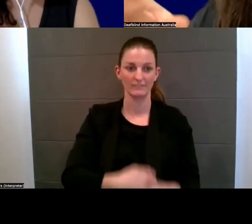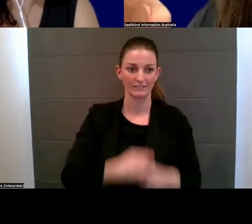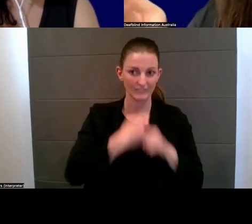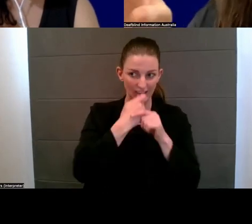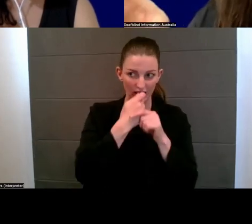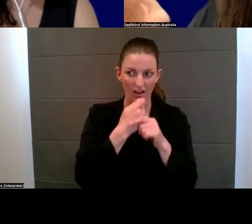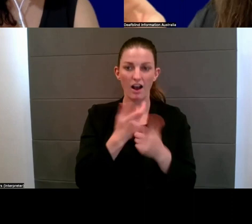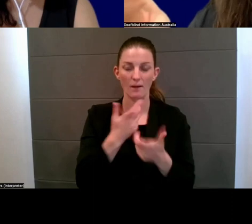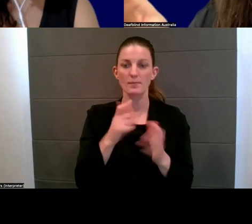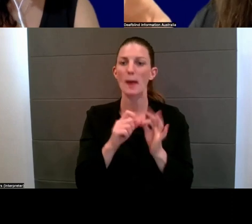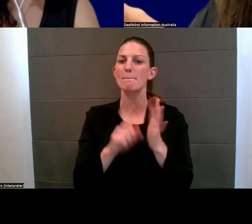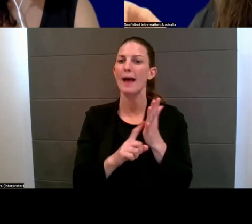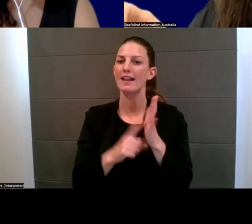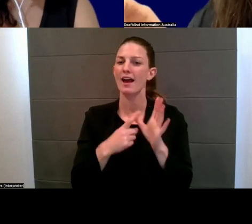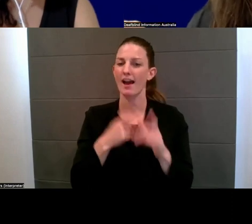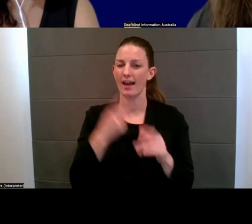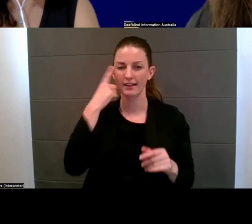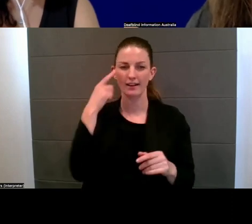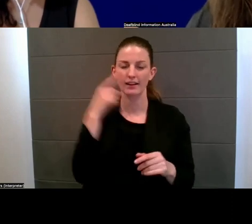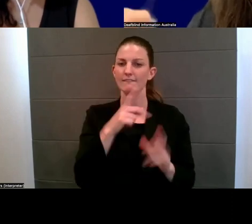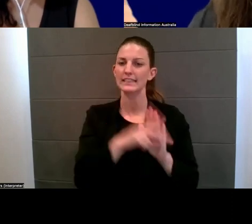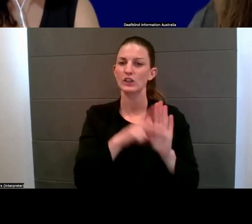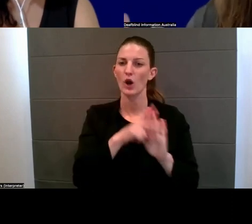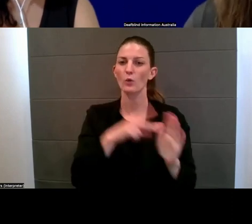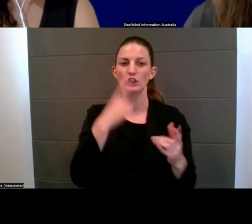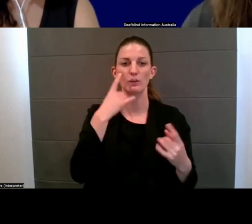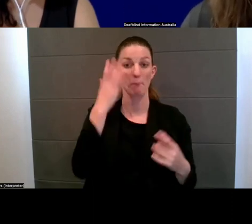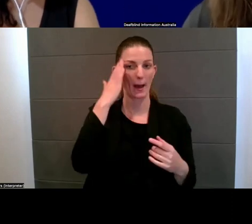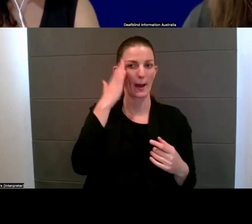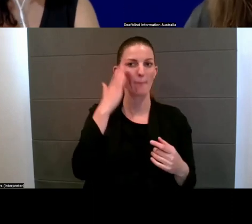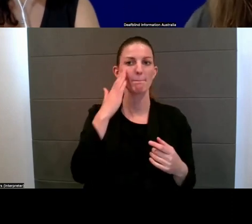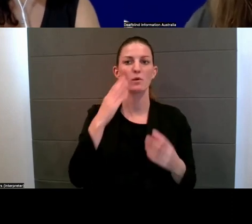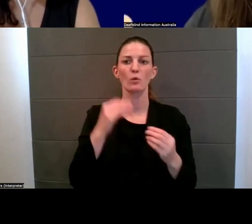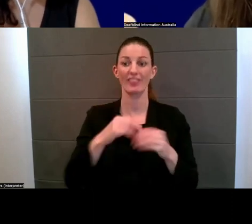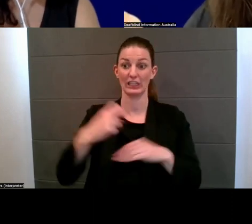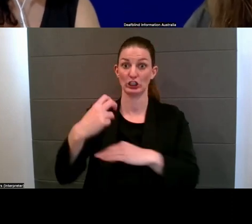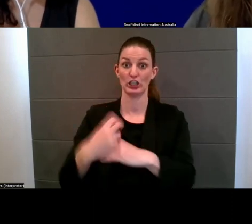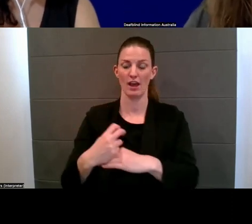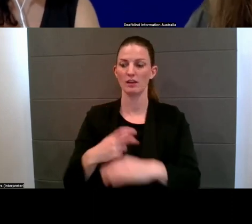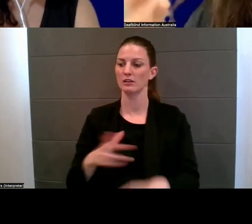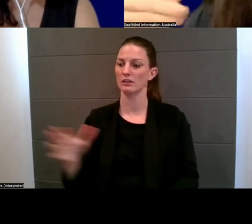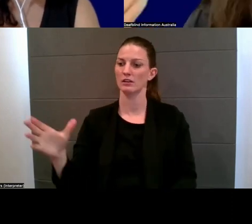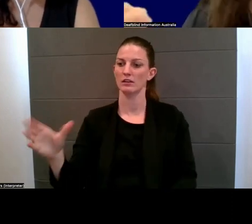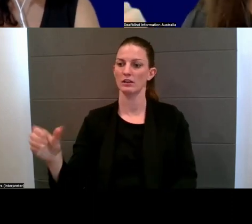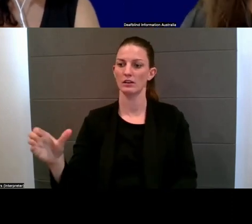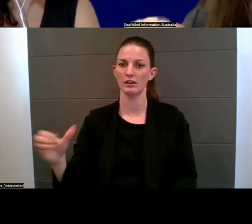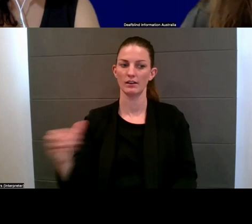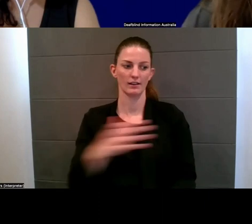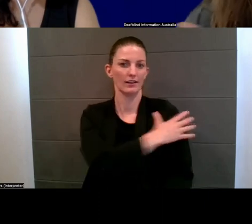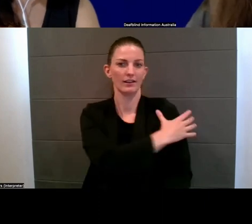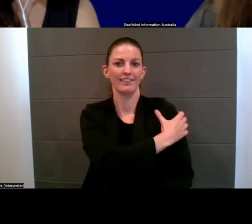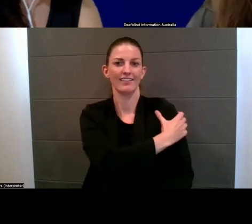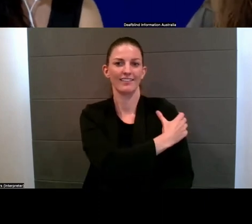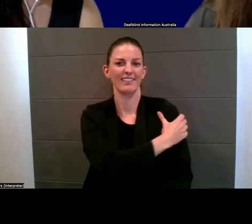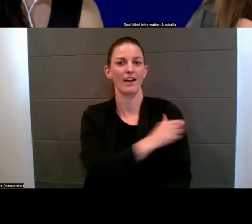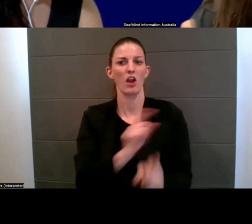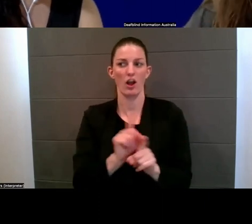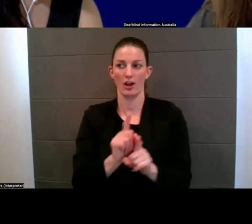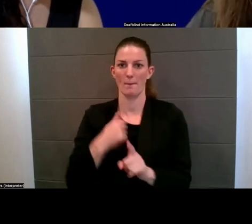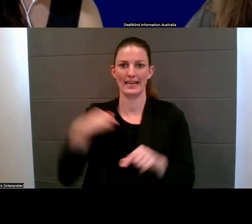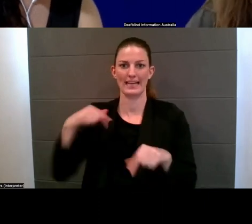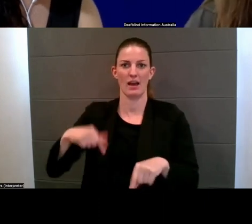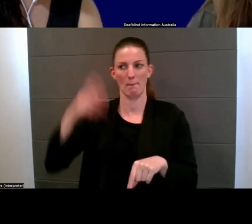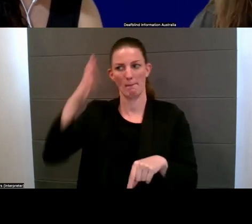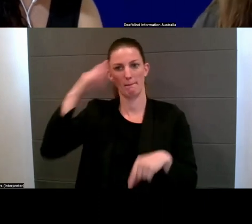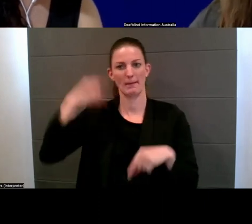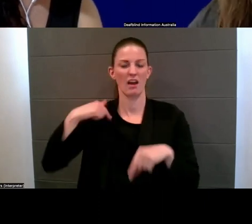of squeeze, I think, on her shoulder to kind of indicate it's mummy here. I'm interpreting, I don't know Bella and I